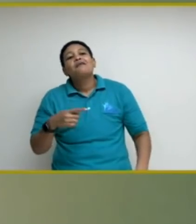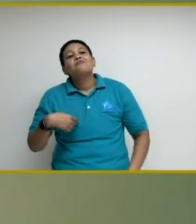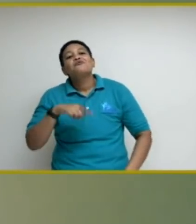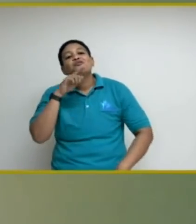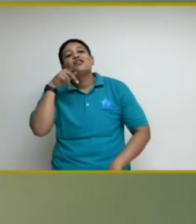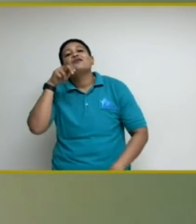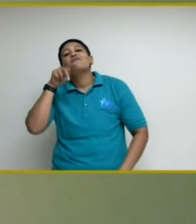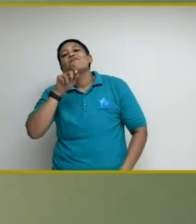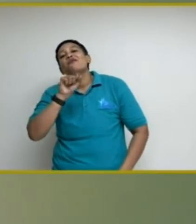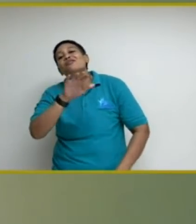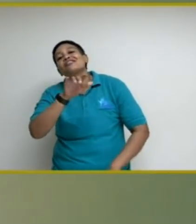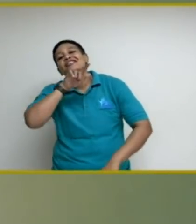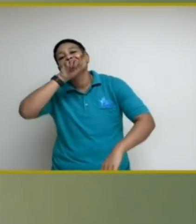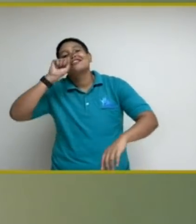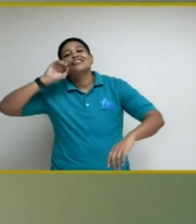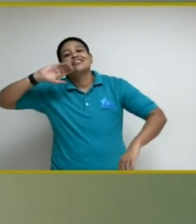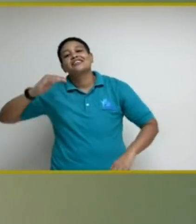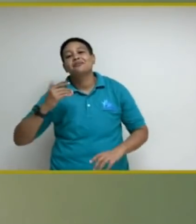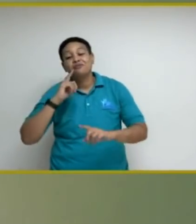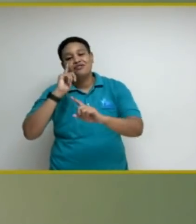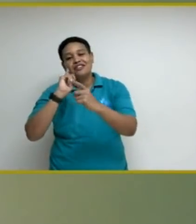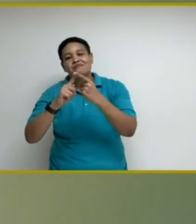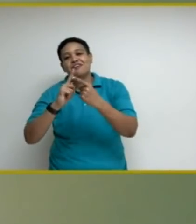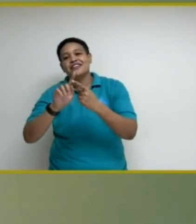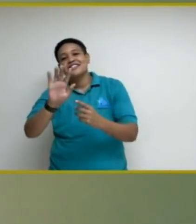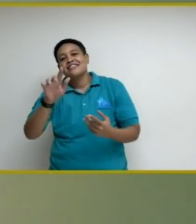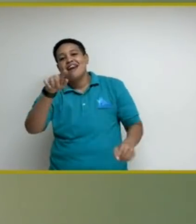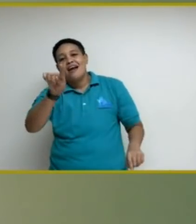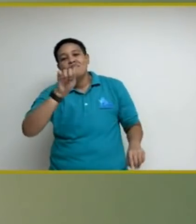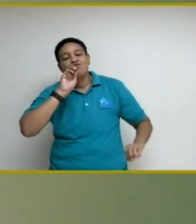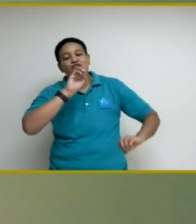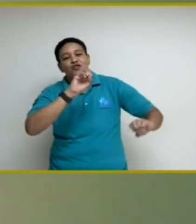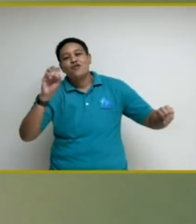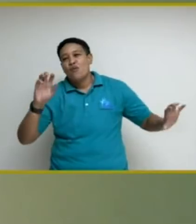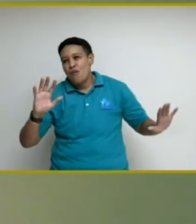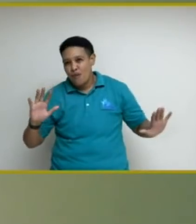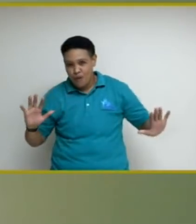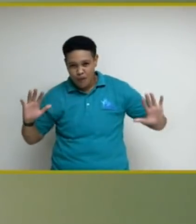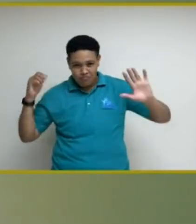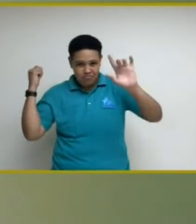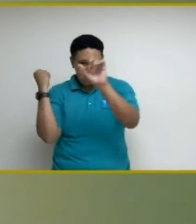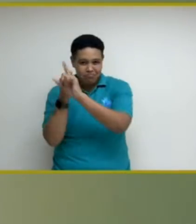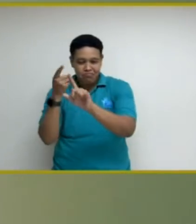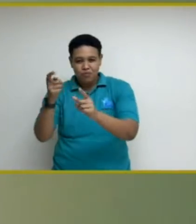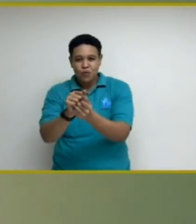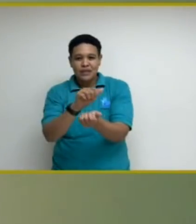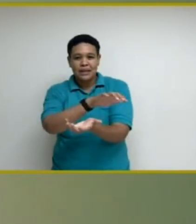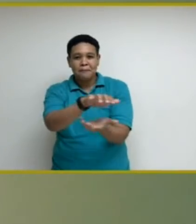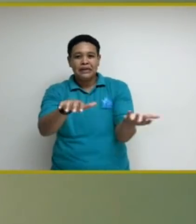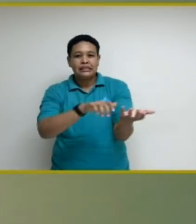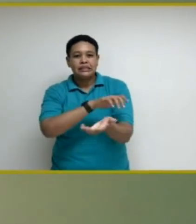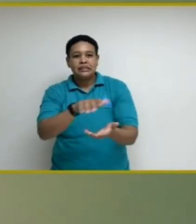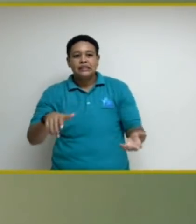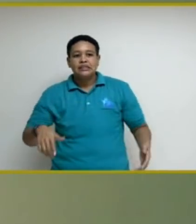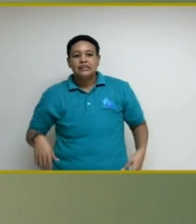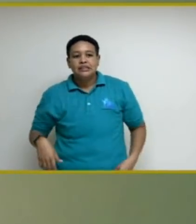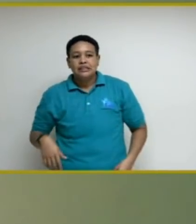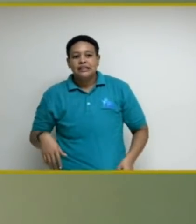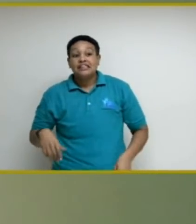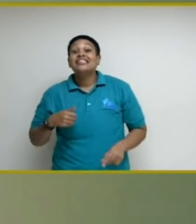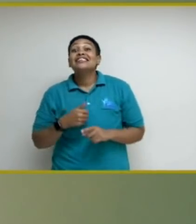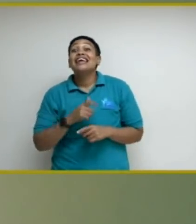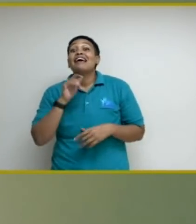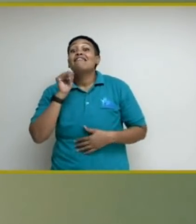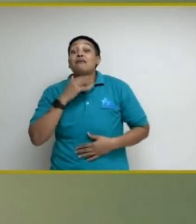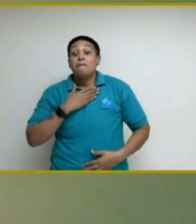reports are seeming to be positive that there is no untoward effect with mixing, and the immune